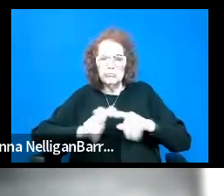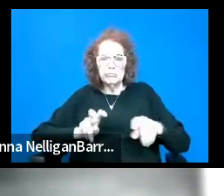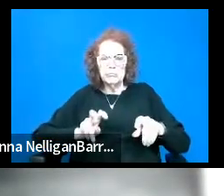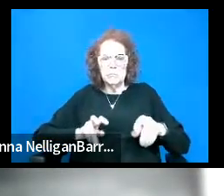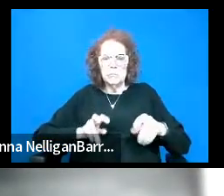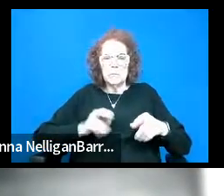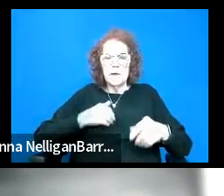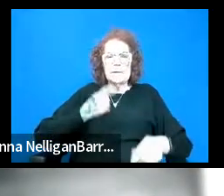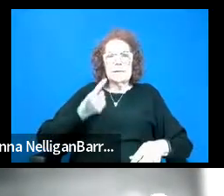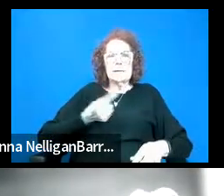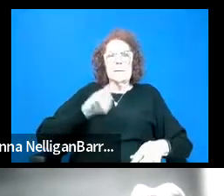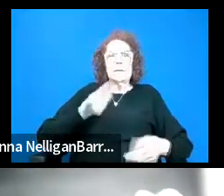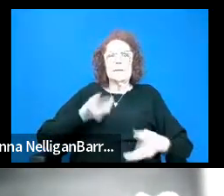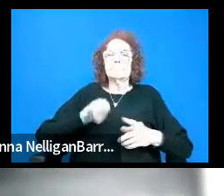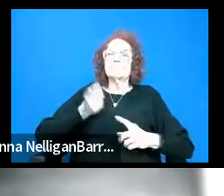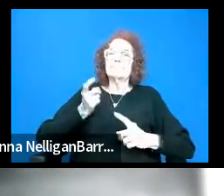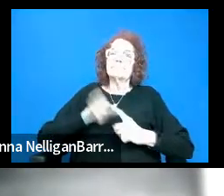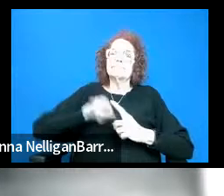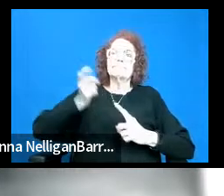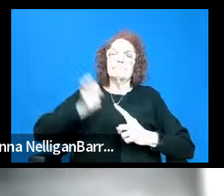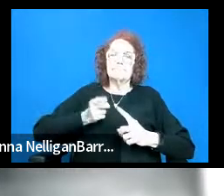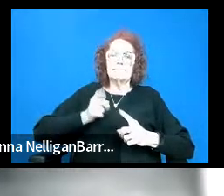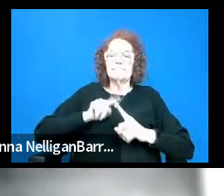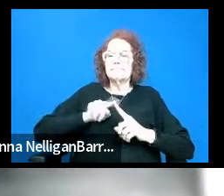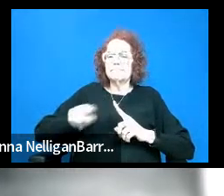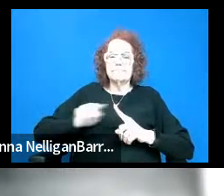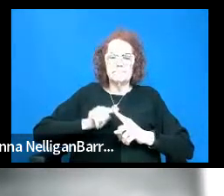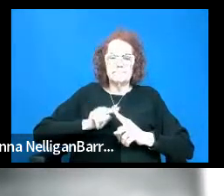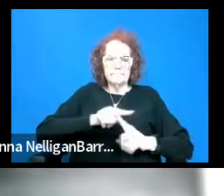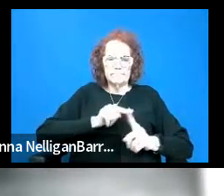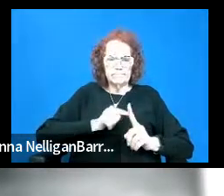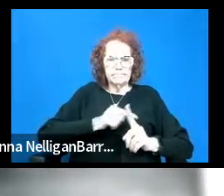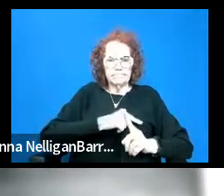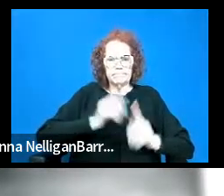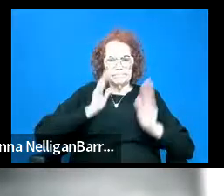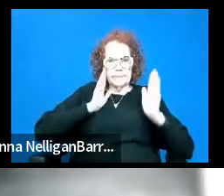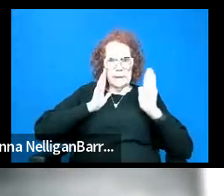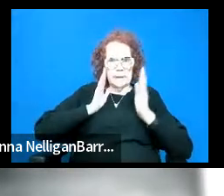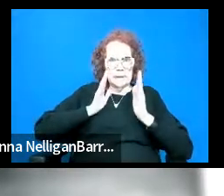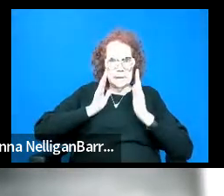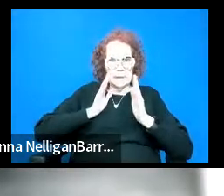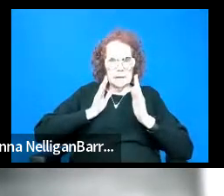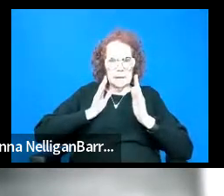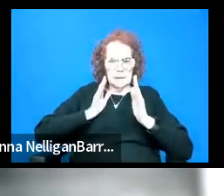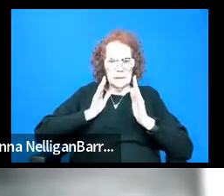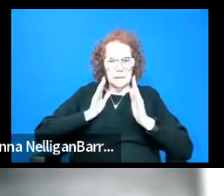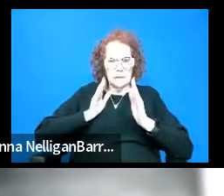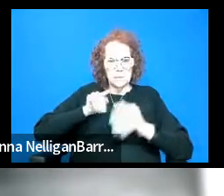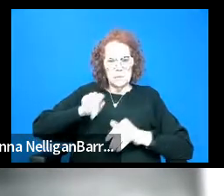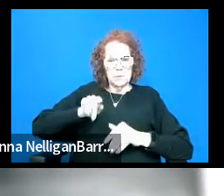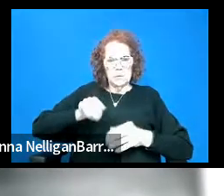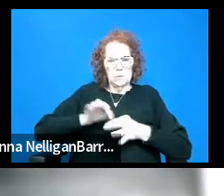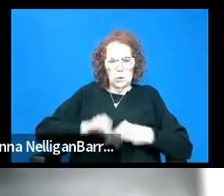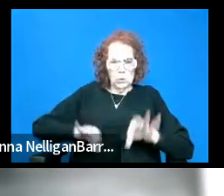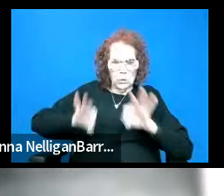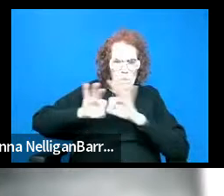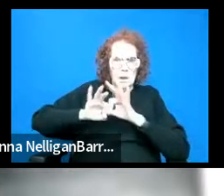you to places that really need attention will be critical. And, I'm also excited about